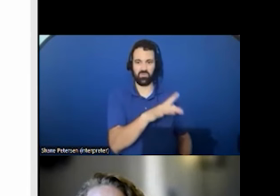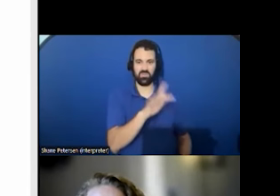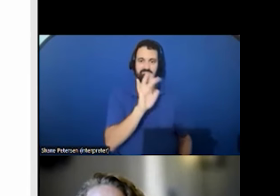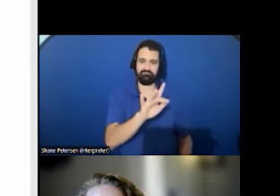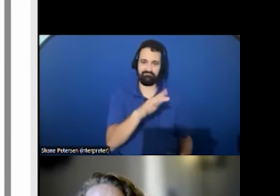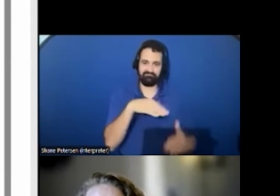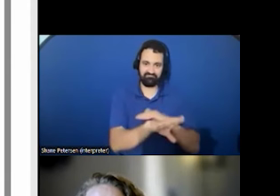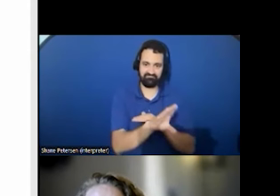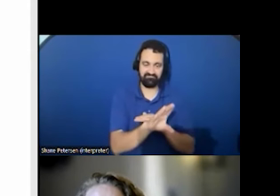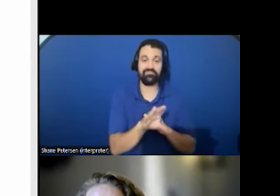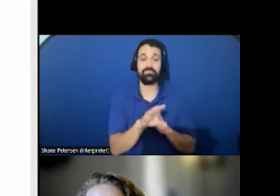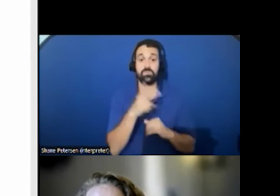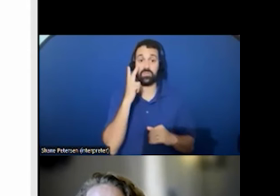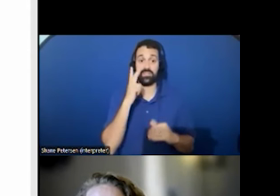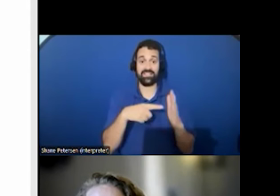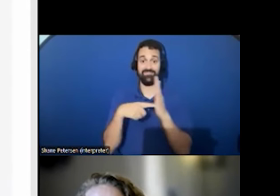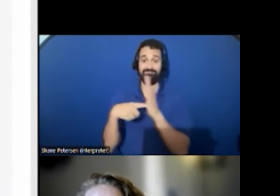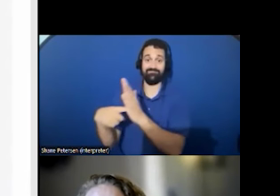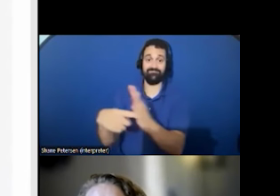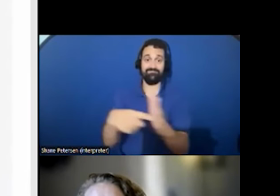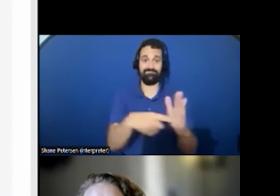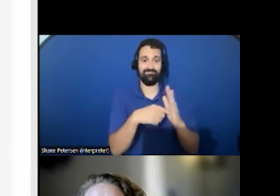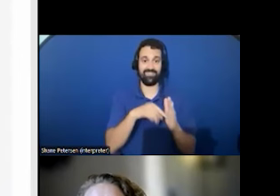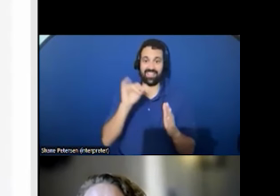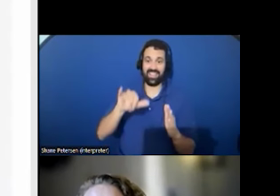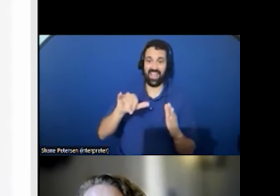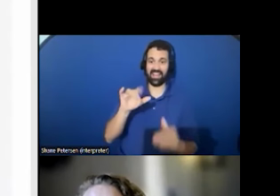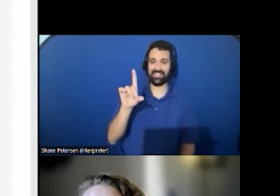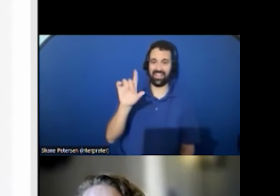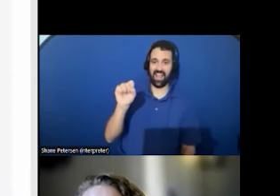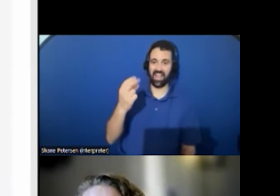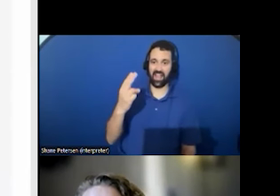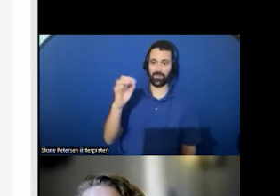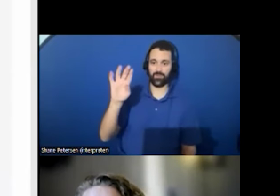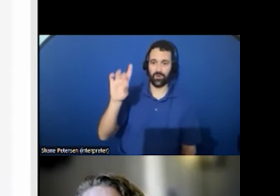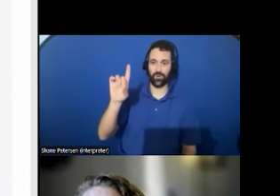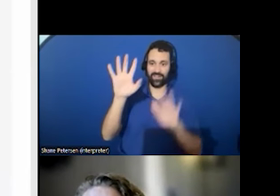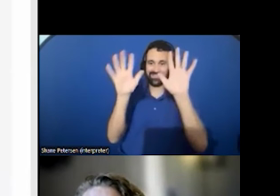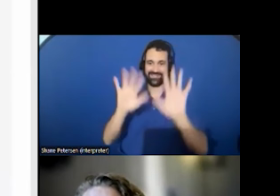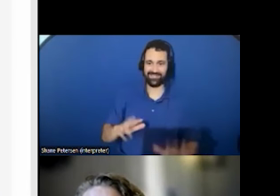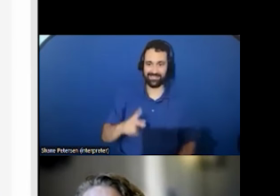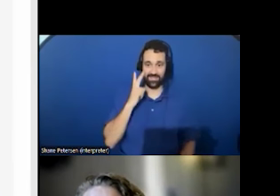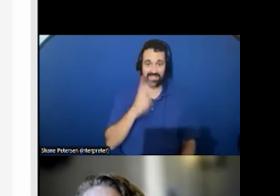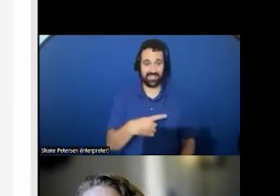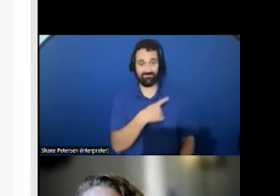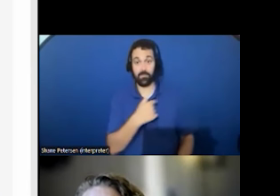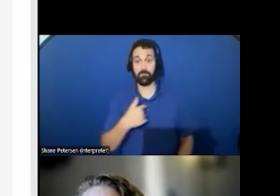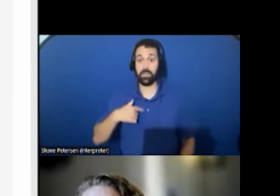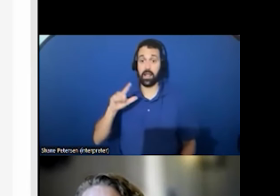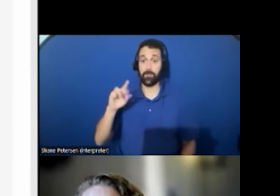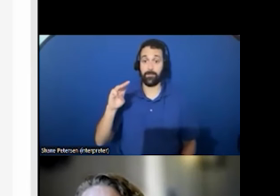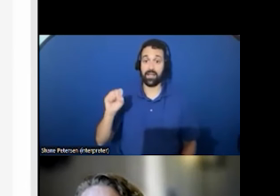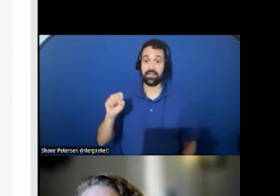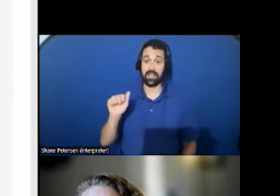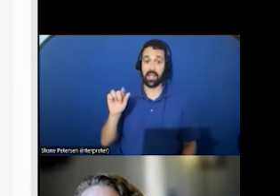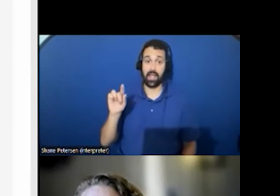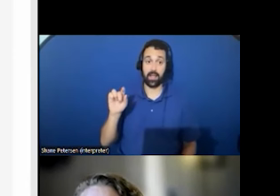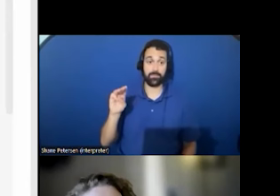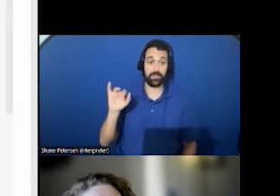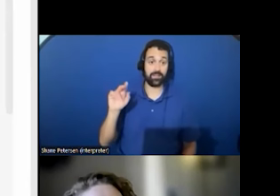and show you the dashboard. Now I am the LMS admin, so I have